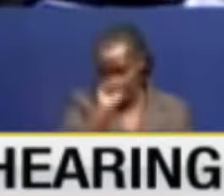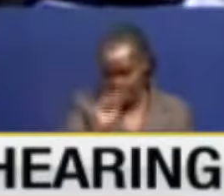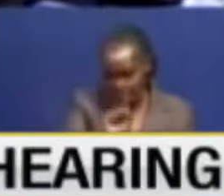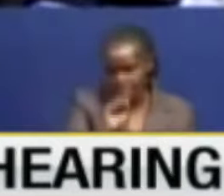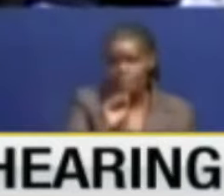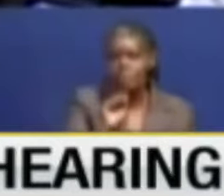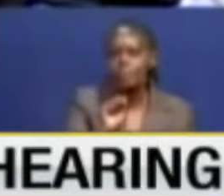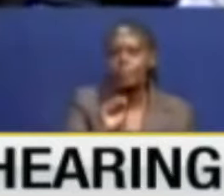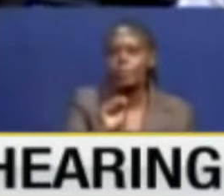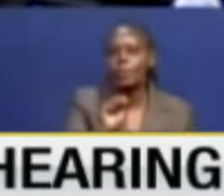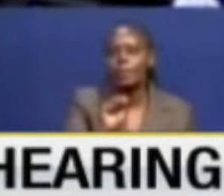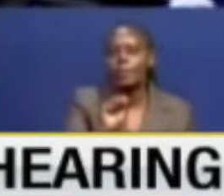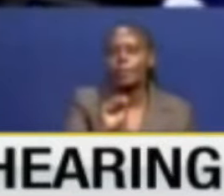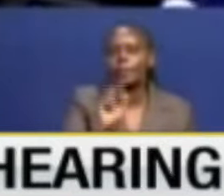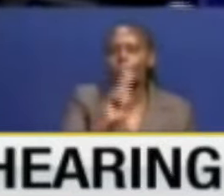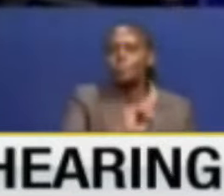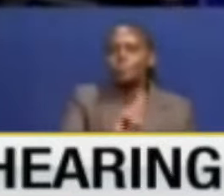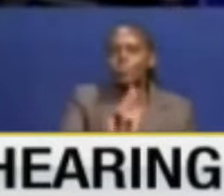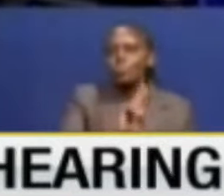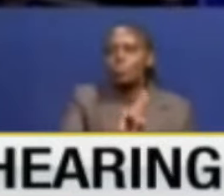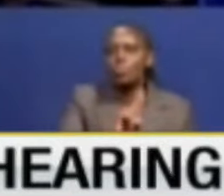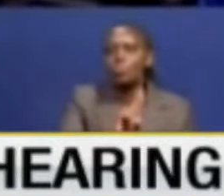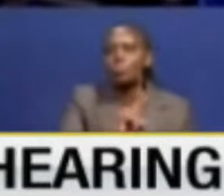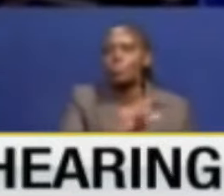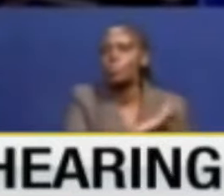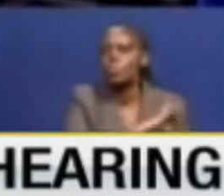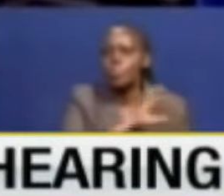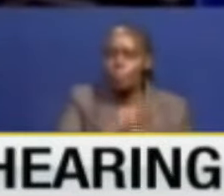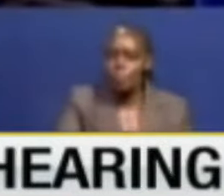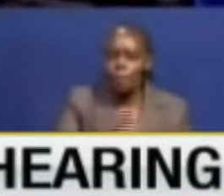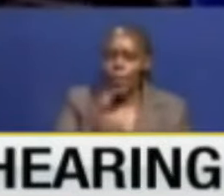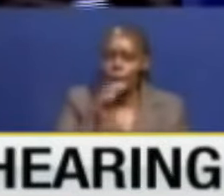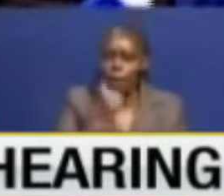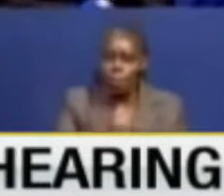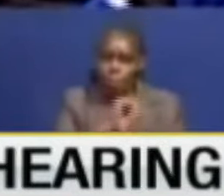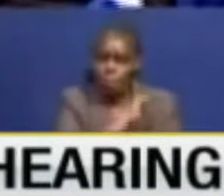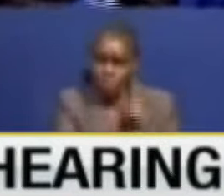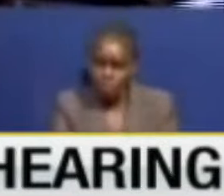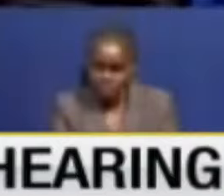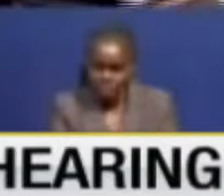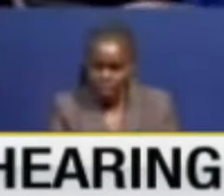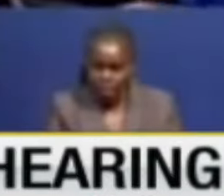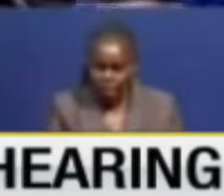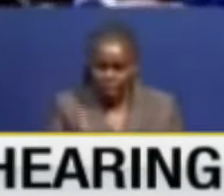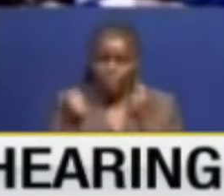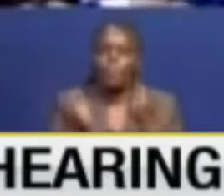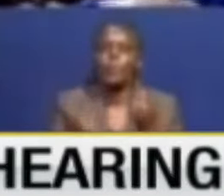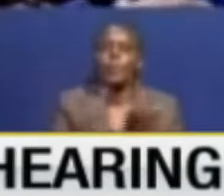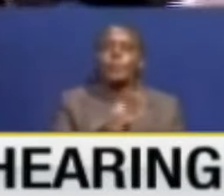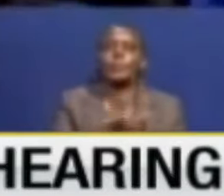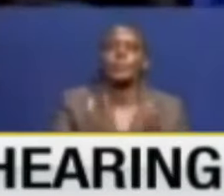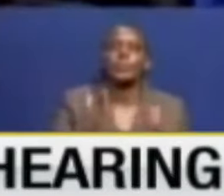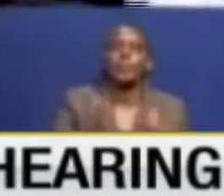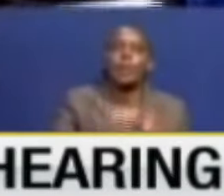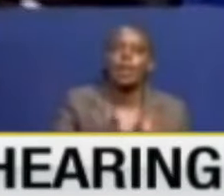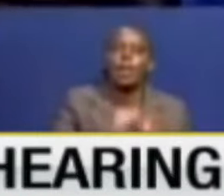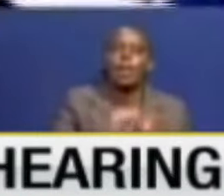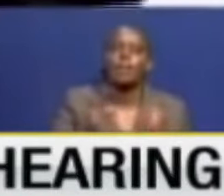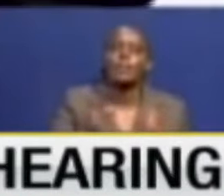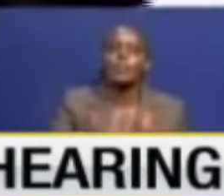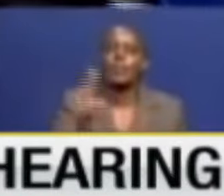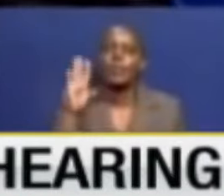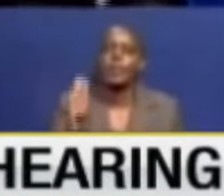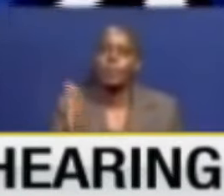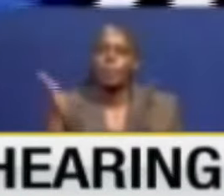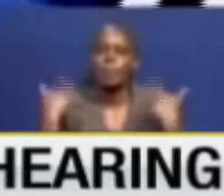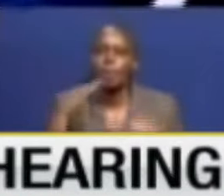MEWASS, in usurpation of the powers of the appointing authorities, contrary to Section 9(7)(b)